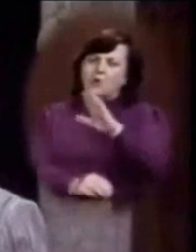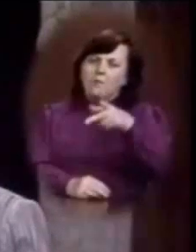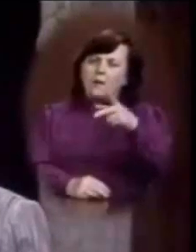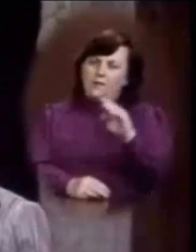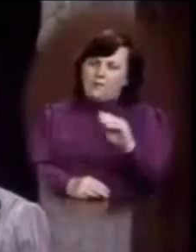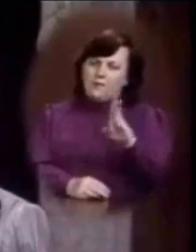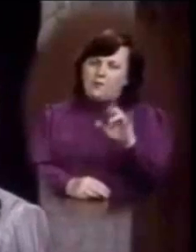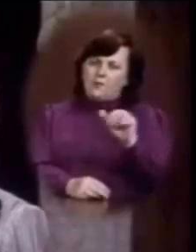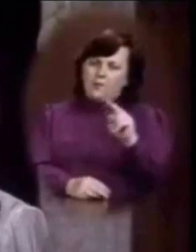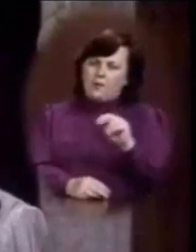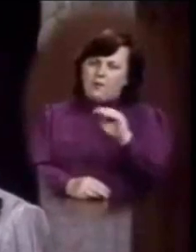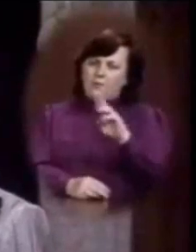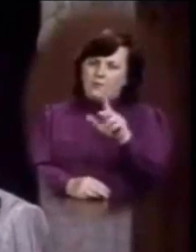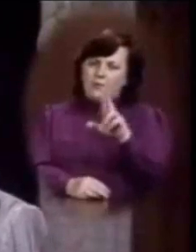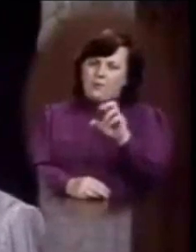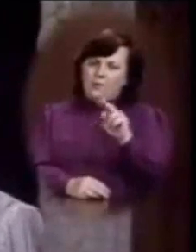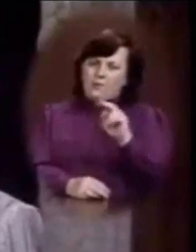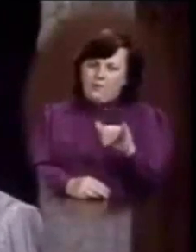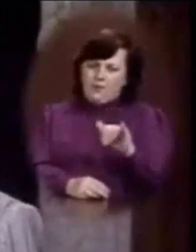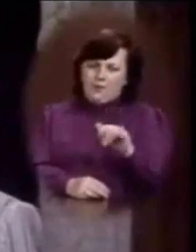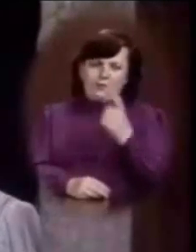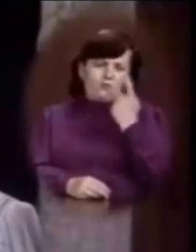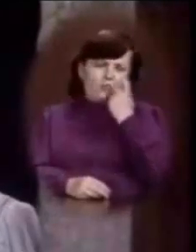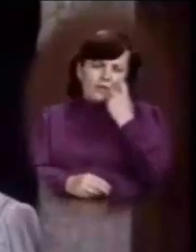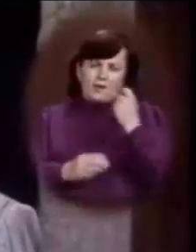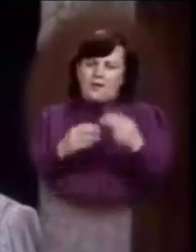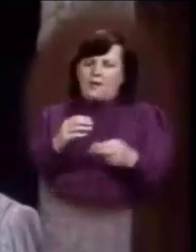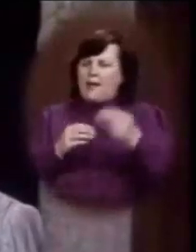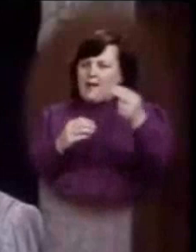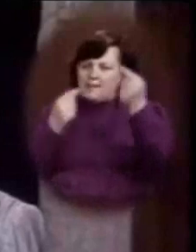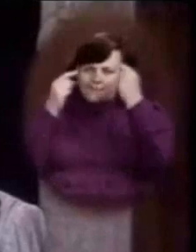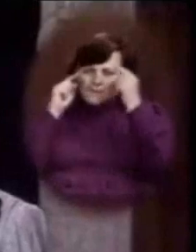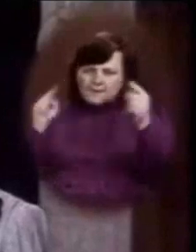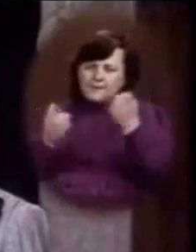Mulroney, most recently at the highly successful Economic Summit.